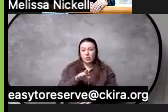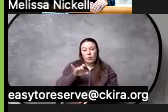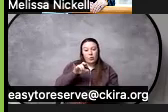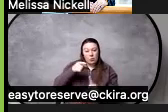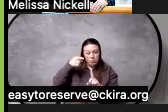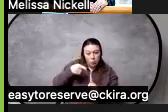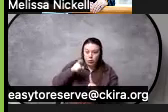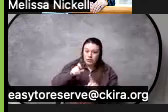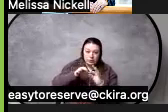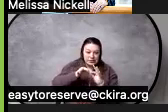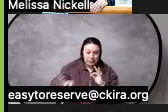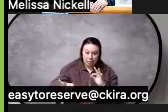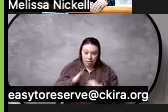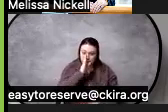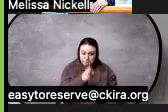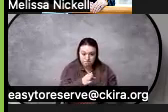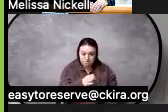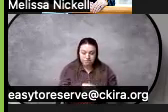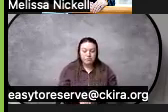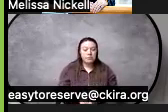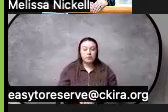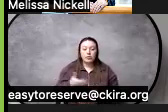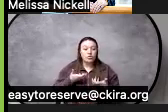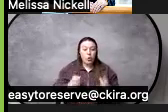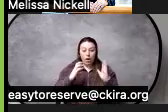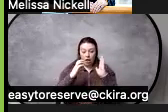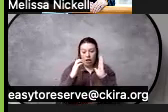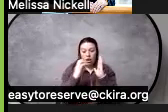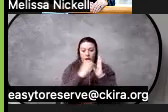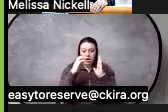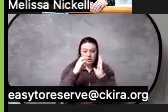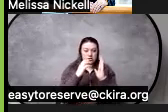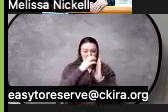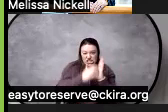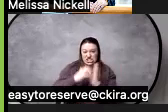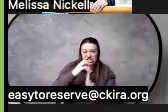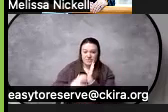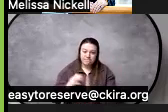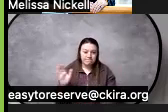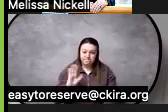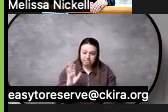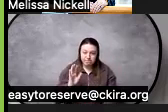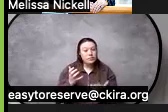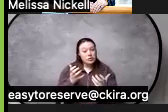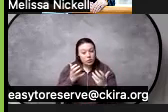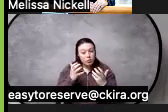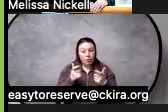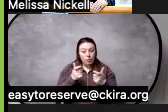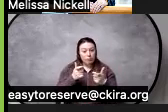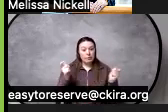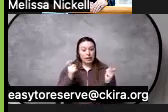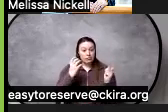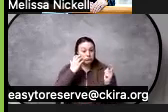them simple. You don't want to put large blocks of text in it. Instead, you want to use larger and legible font that is at